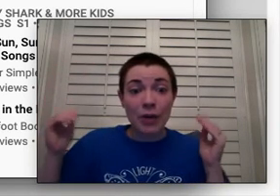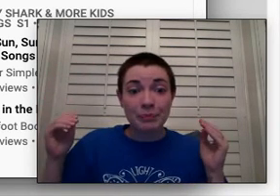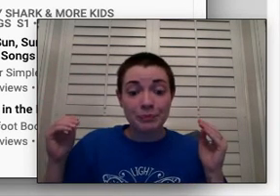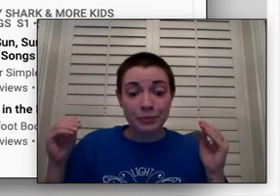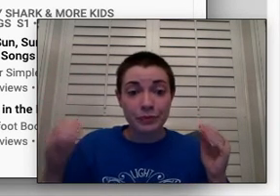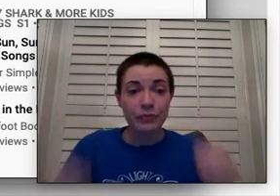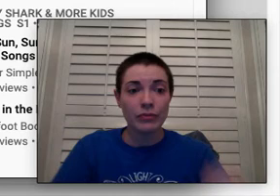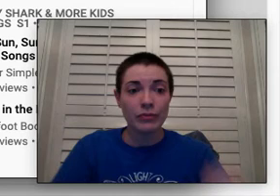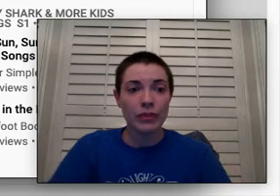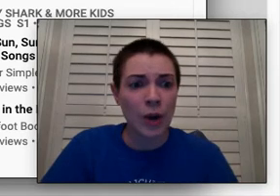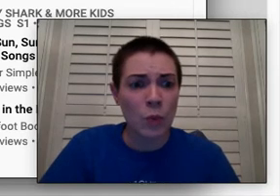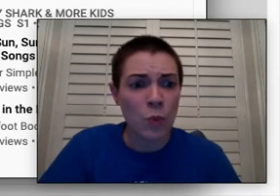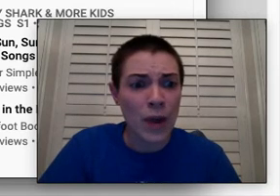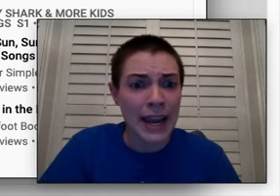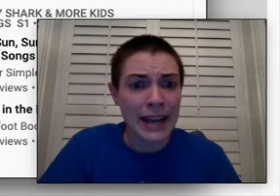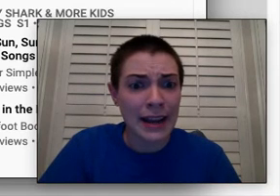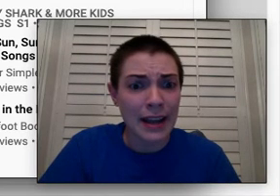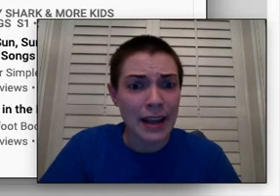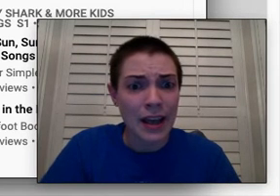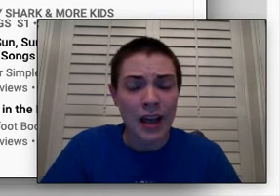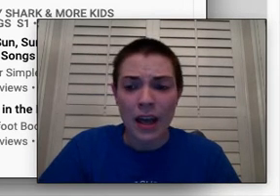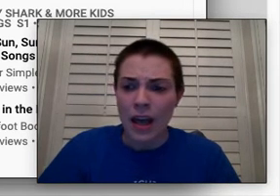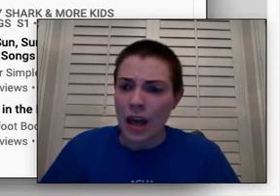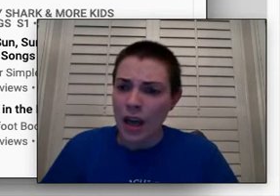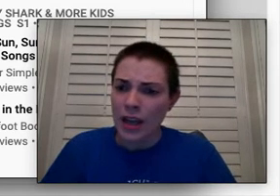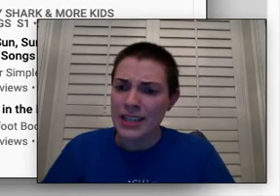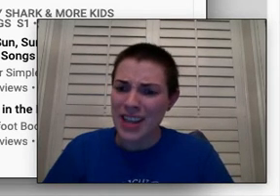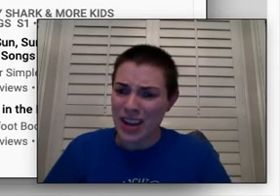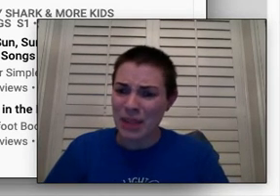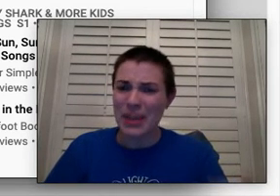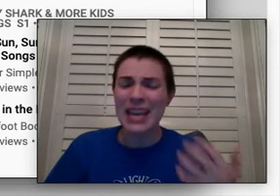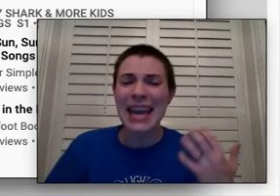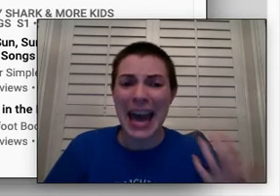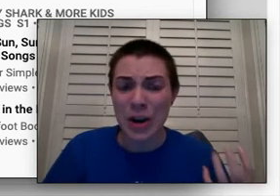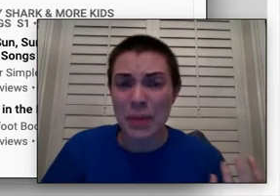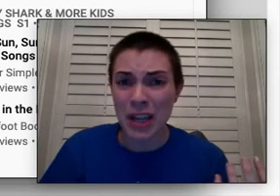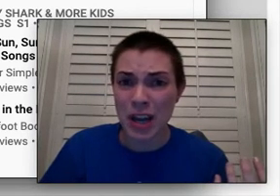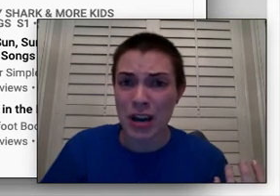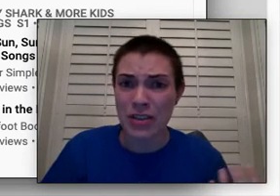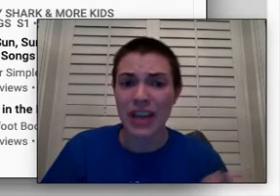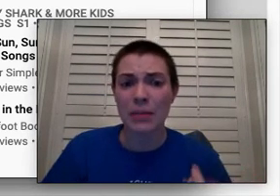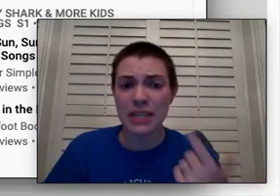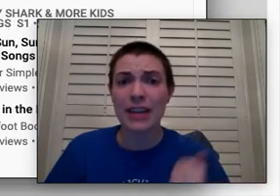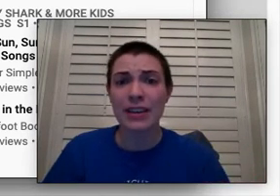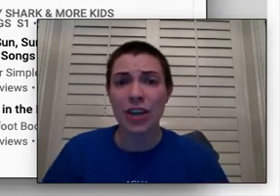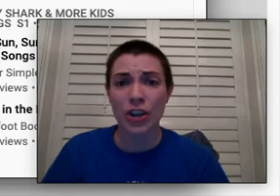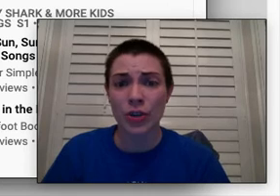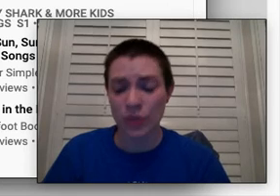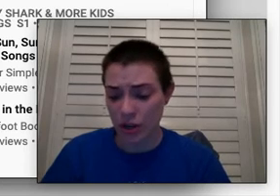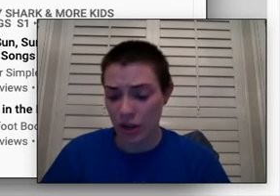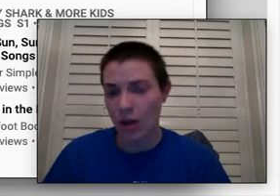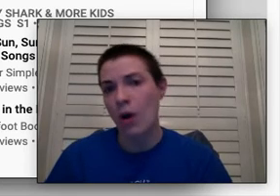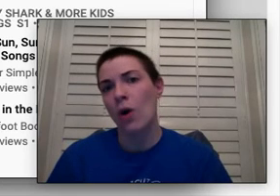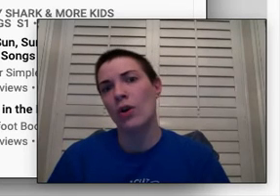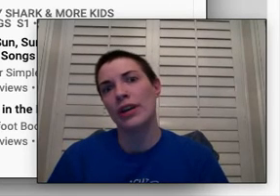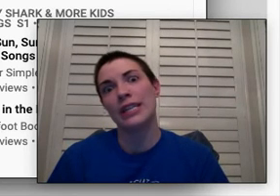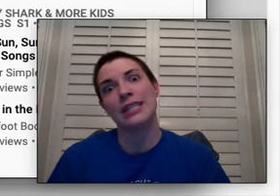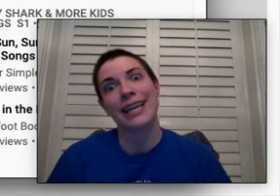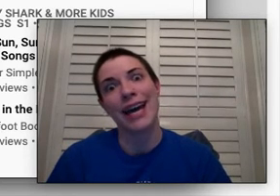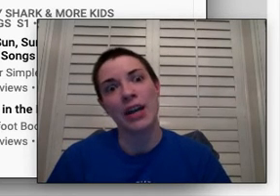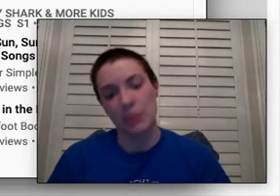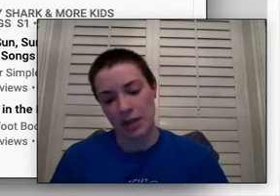out. Now wait. Is there gonna be a caterpillar that comes out of the cocoon? Or